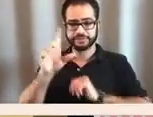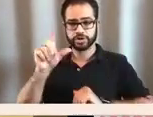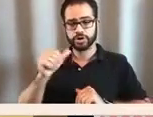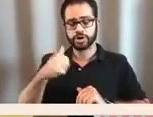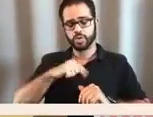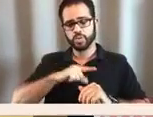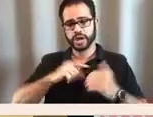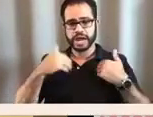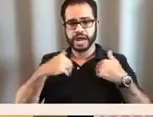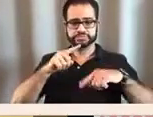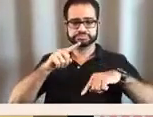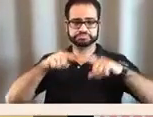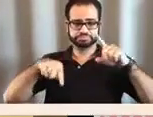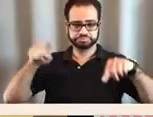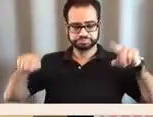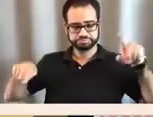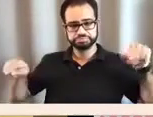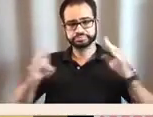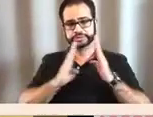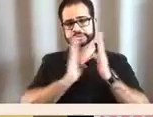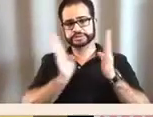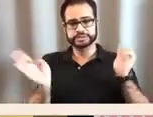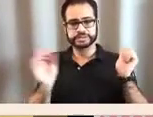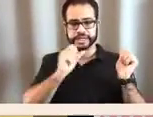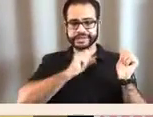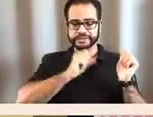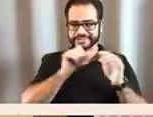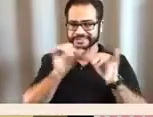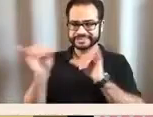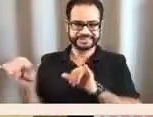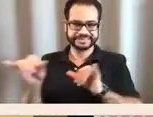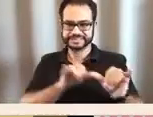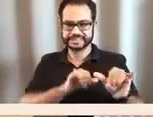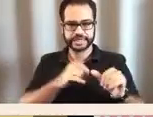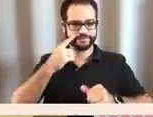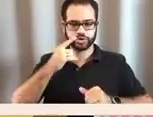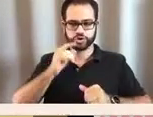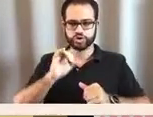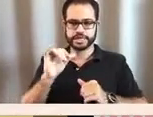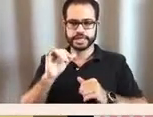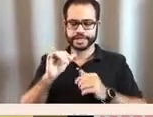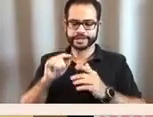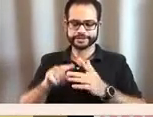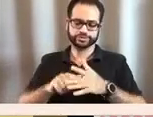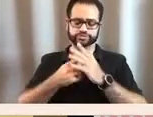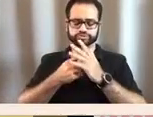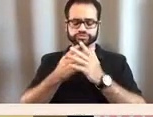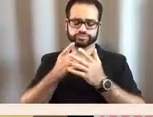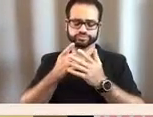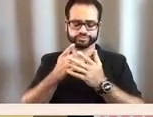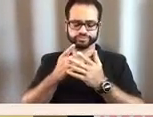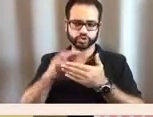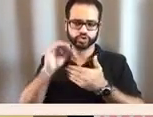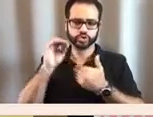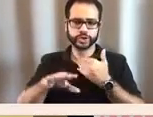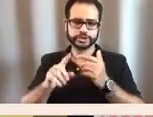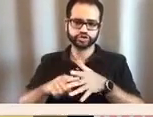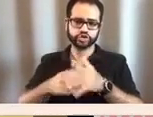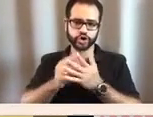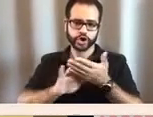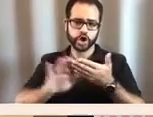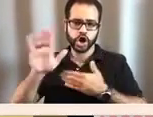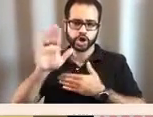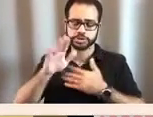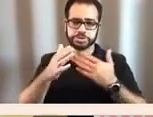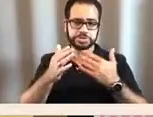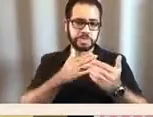of ages, just like we would have a range of ages of typical students entering post-secondary ed. So no